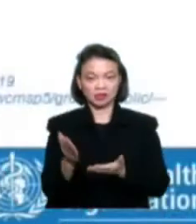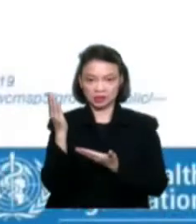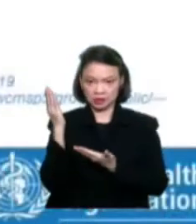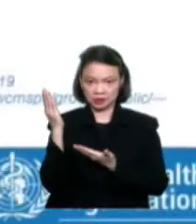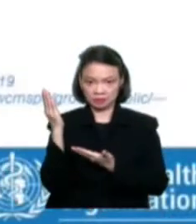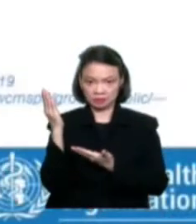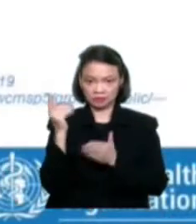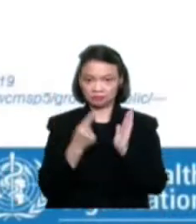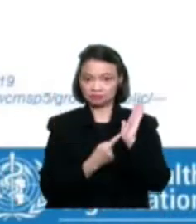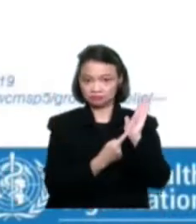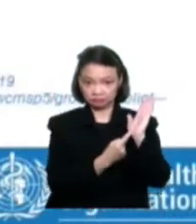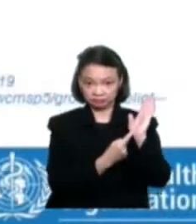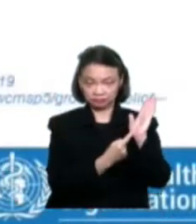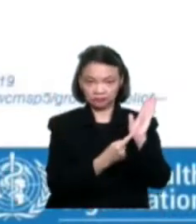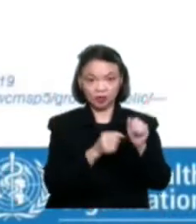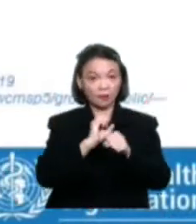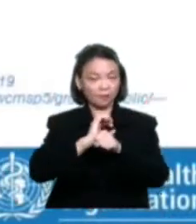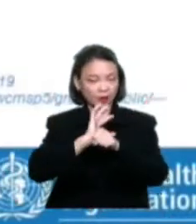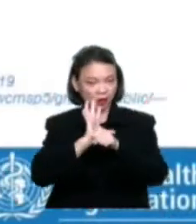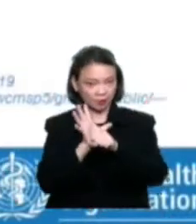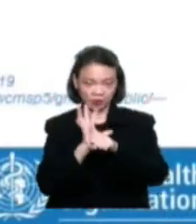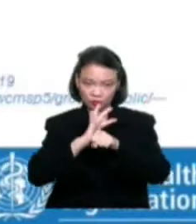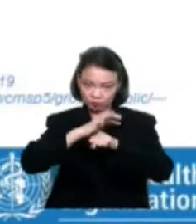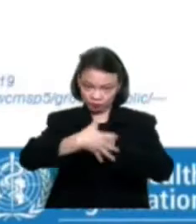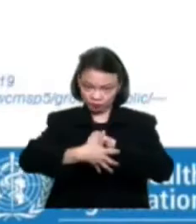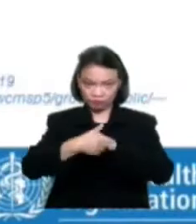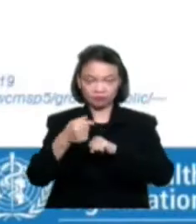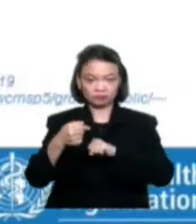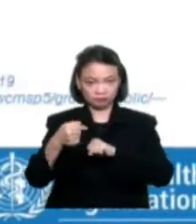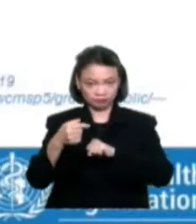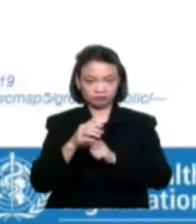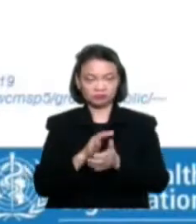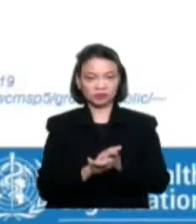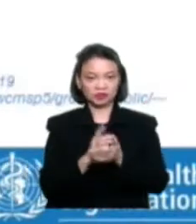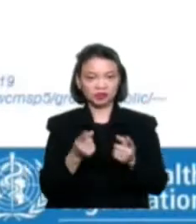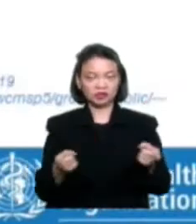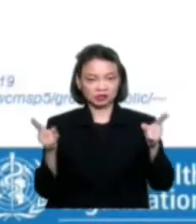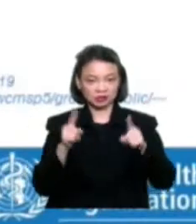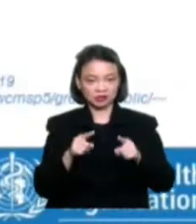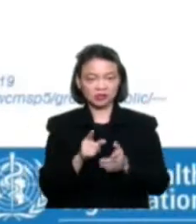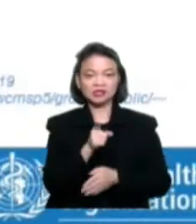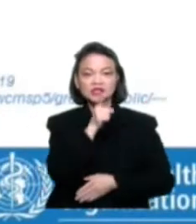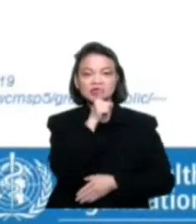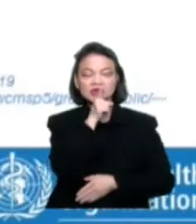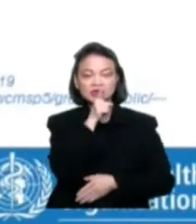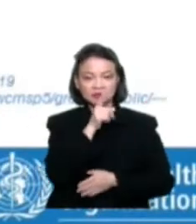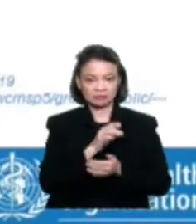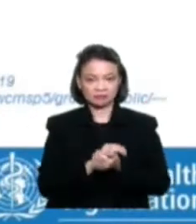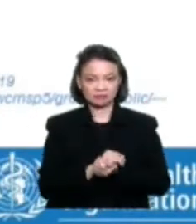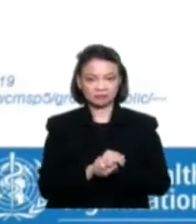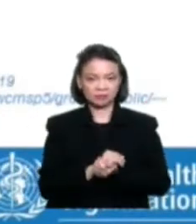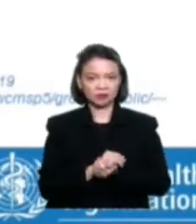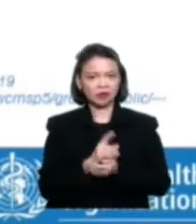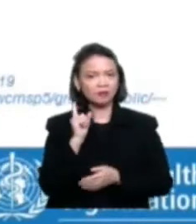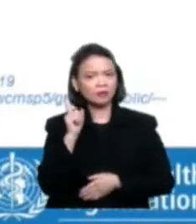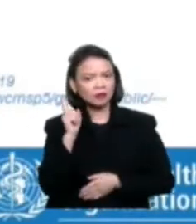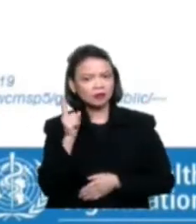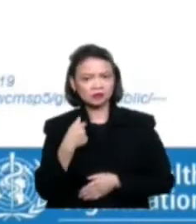COVID pandemic, and this is in England. So the reason I brought England is just to get an idea